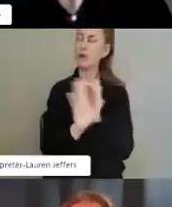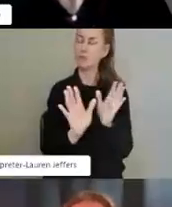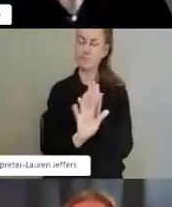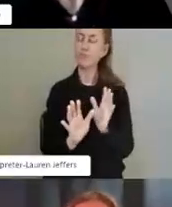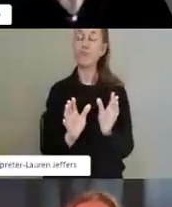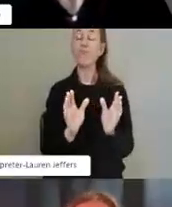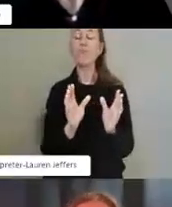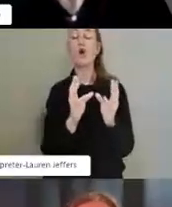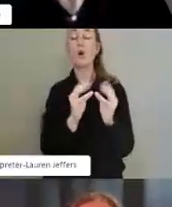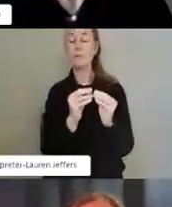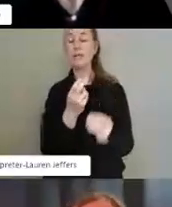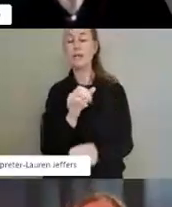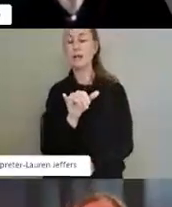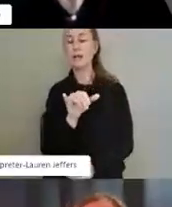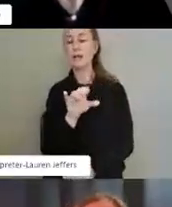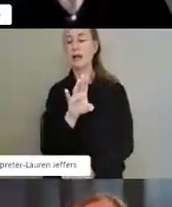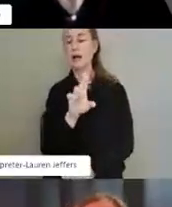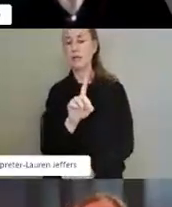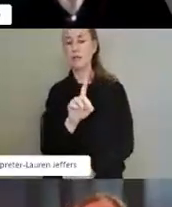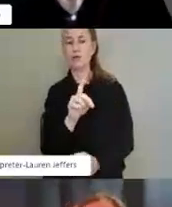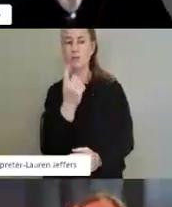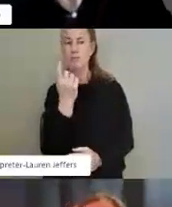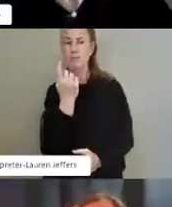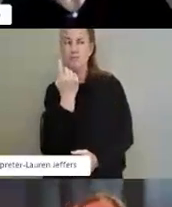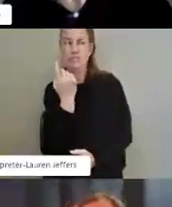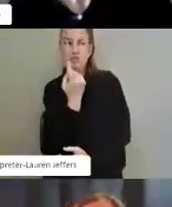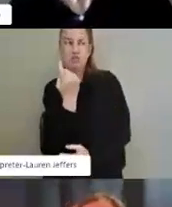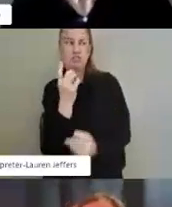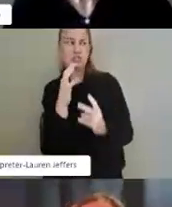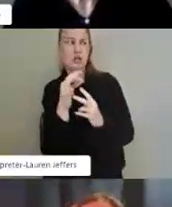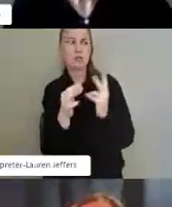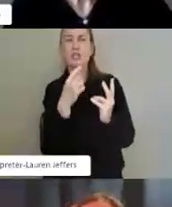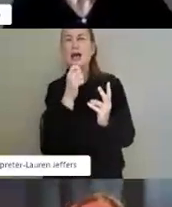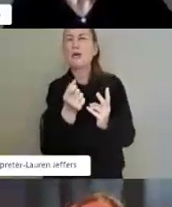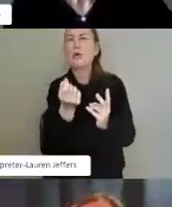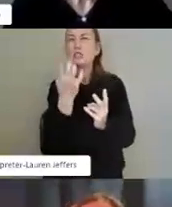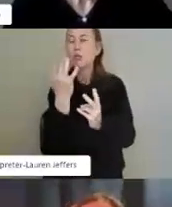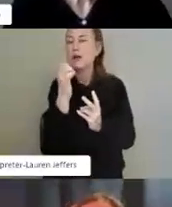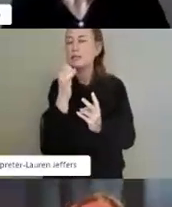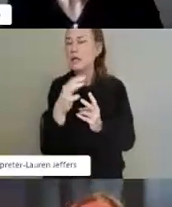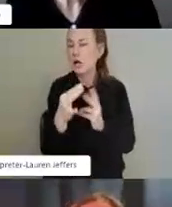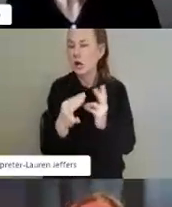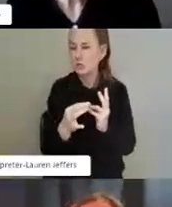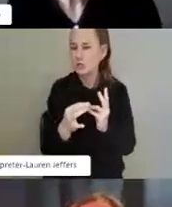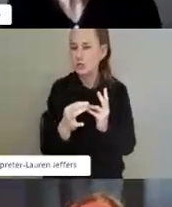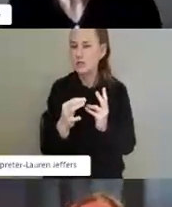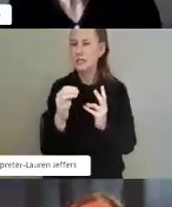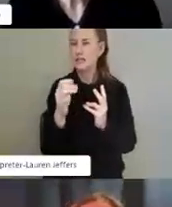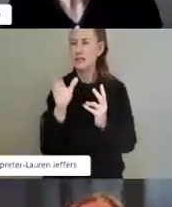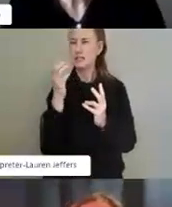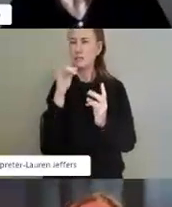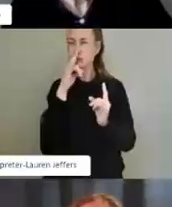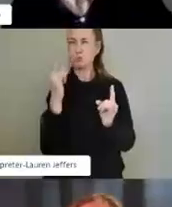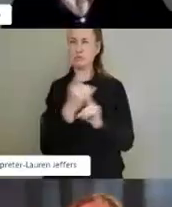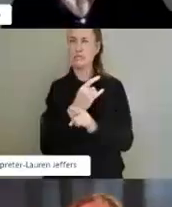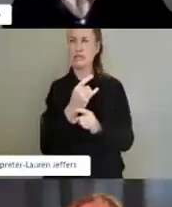meeting hybrid when it's just like an option that people can have. I don't understand why it's not an option. That's my comment. It just seems kind of ridiculous at this point that we're